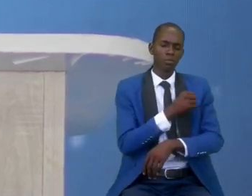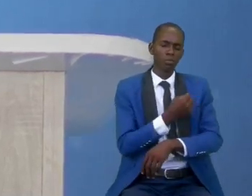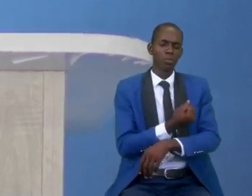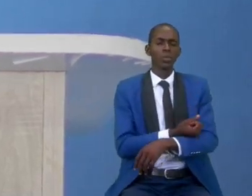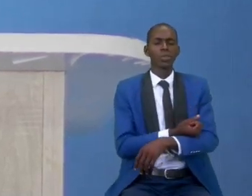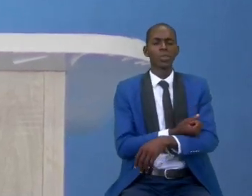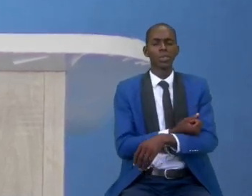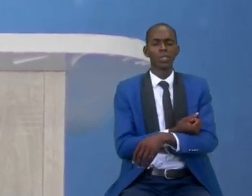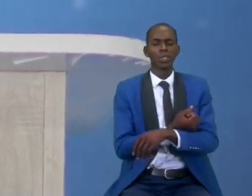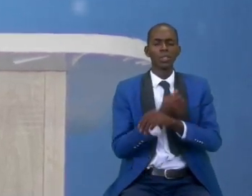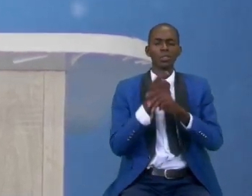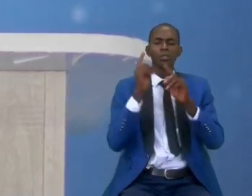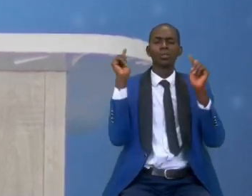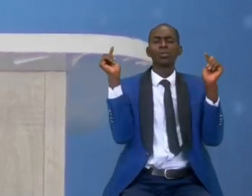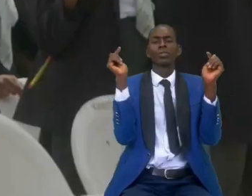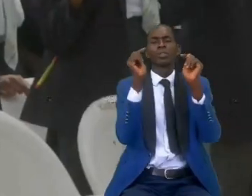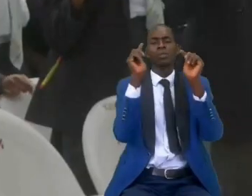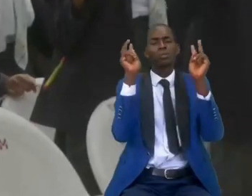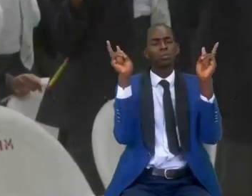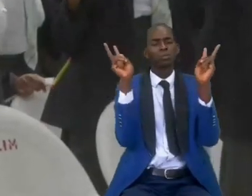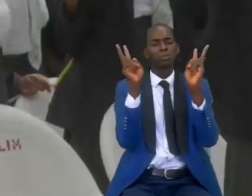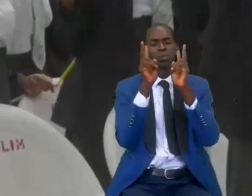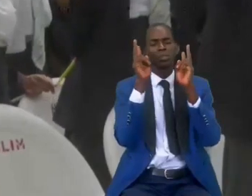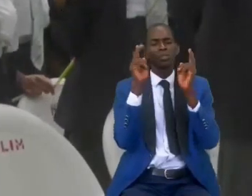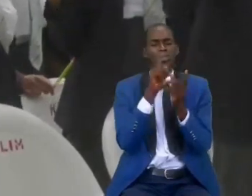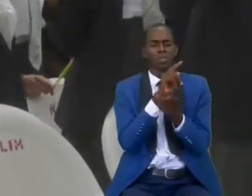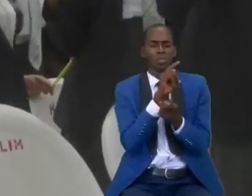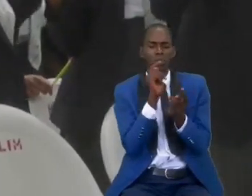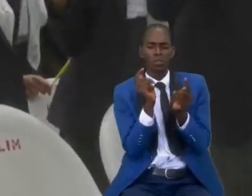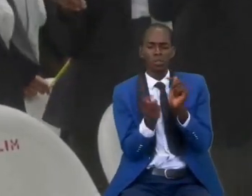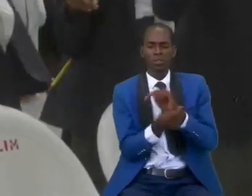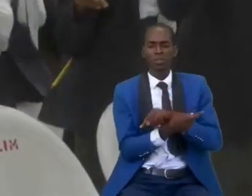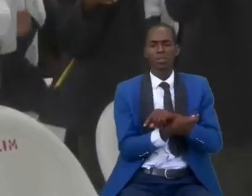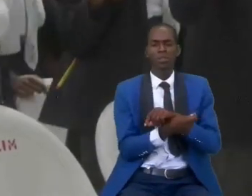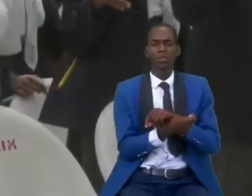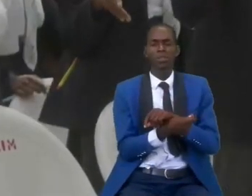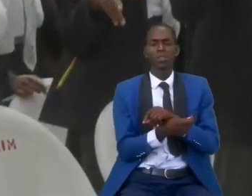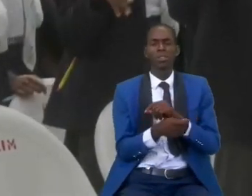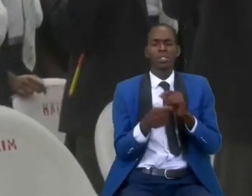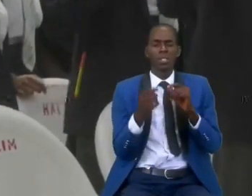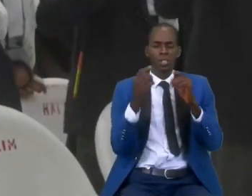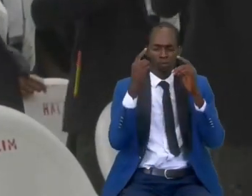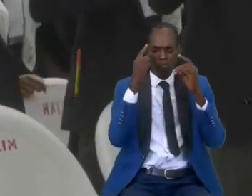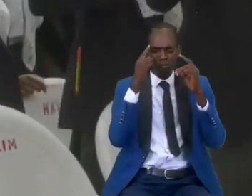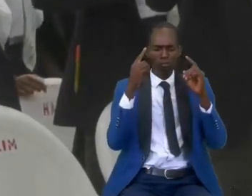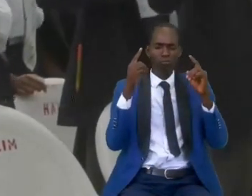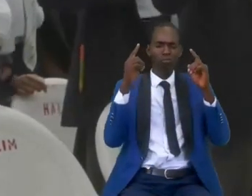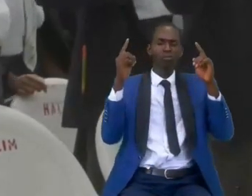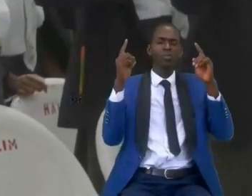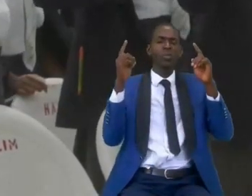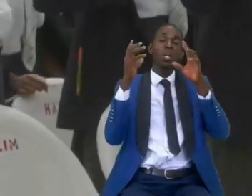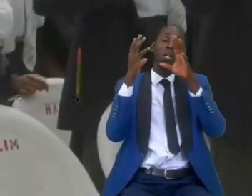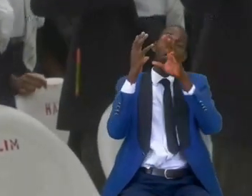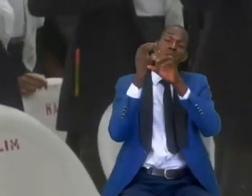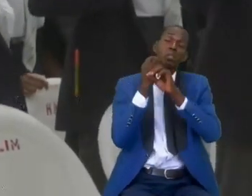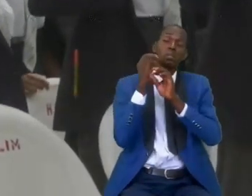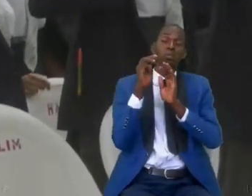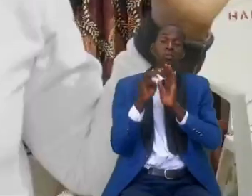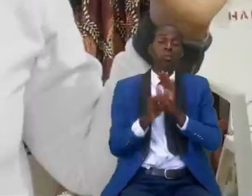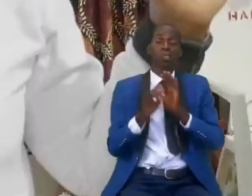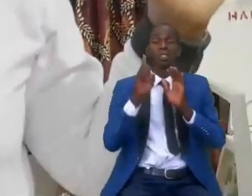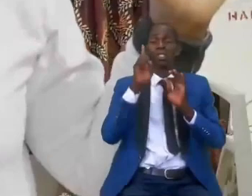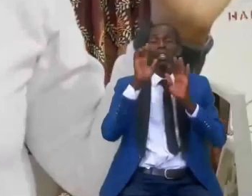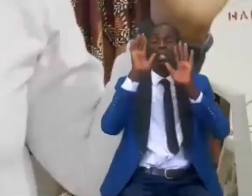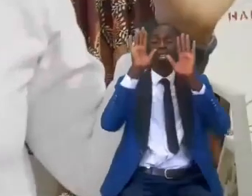transformation, amen, achievement, amen, excellence, amen, will follow everyone from now on.